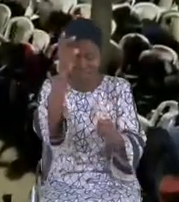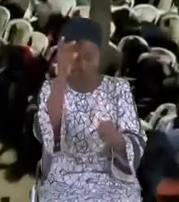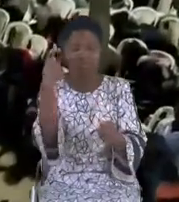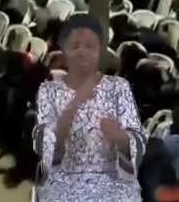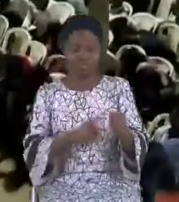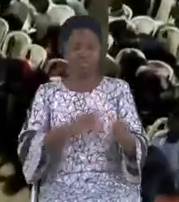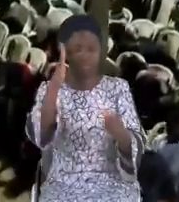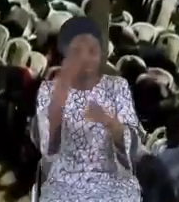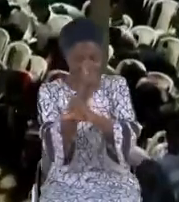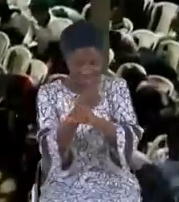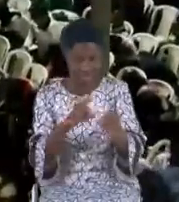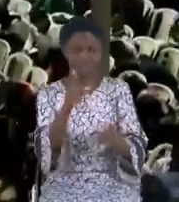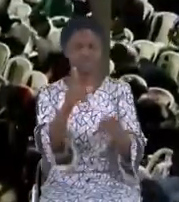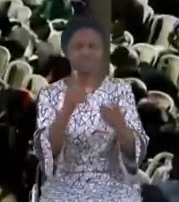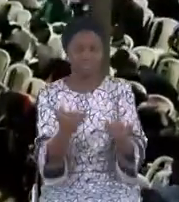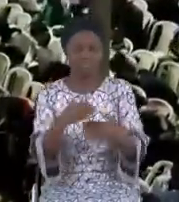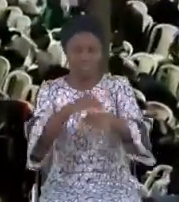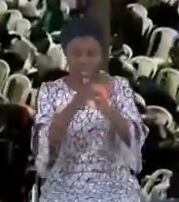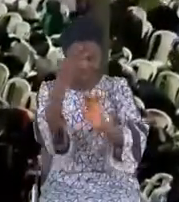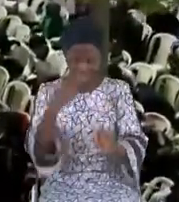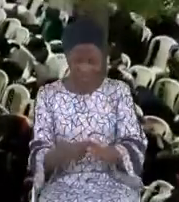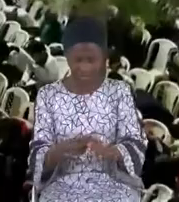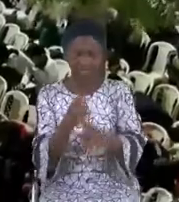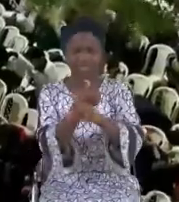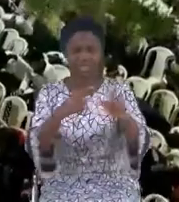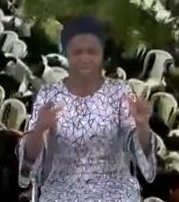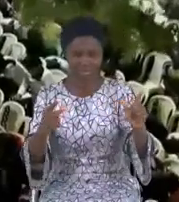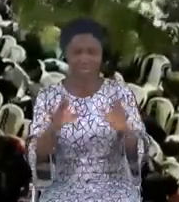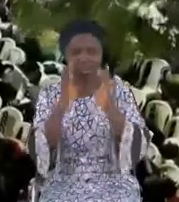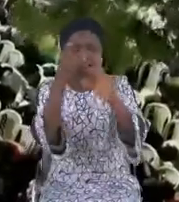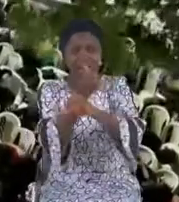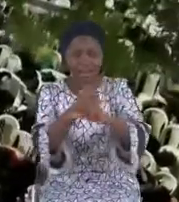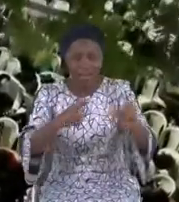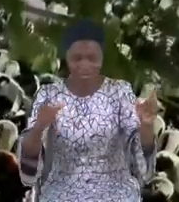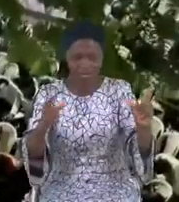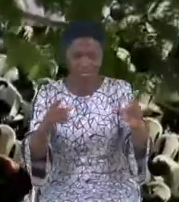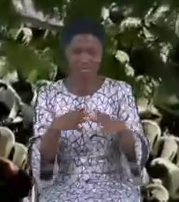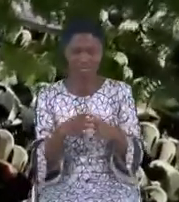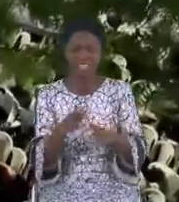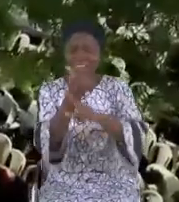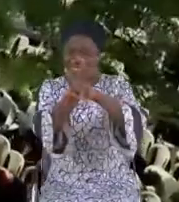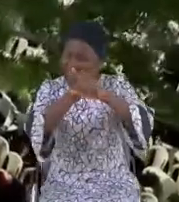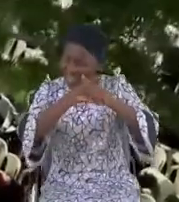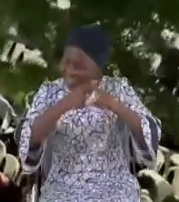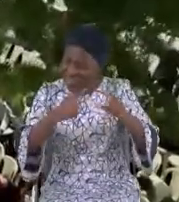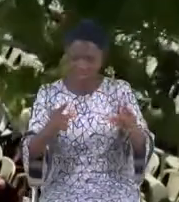tonight vibration libration liberation